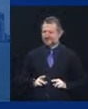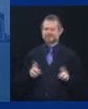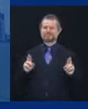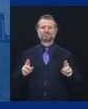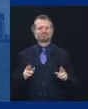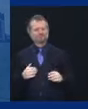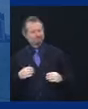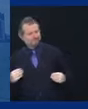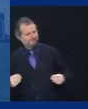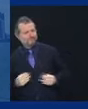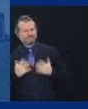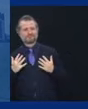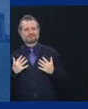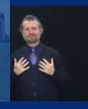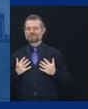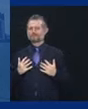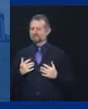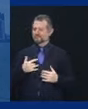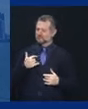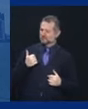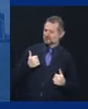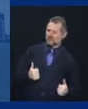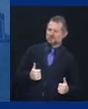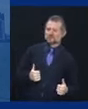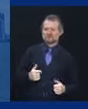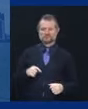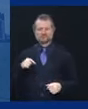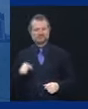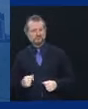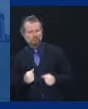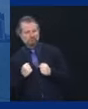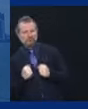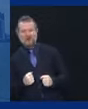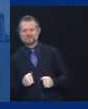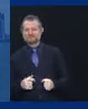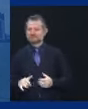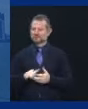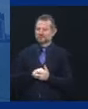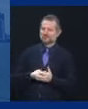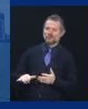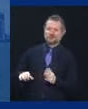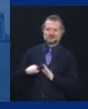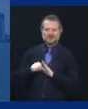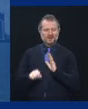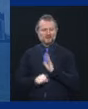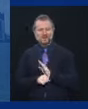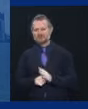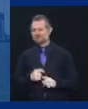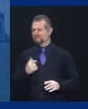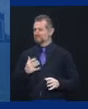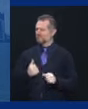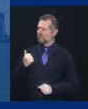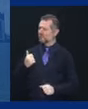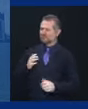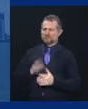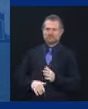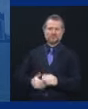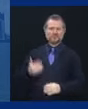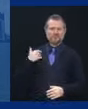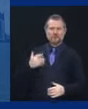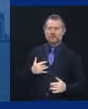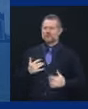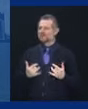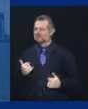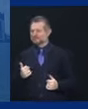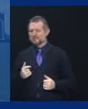I'm feeling good. We are strong. This state is stronger than it's ever been. We had a horrendous